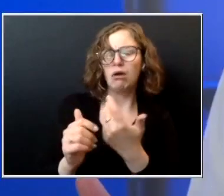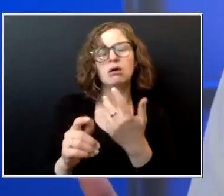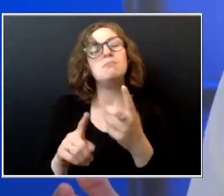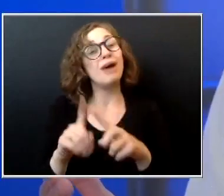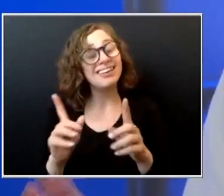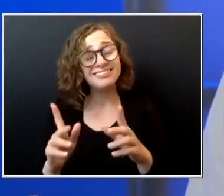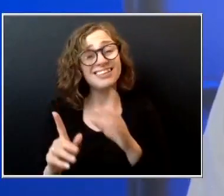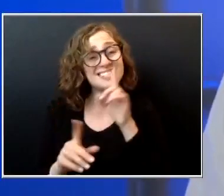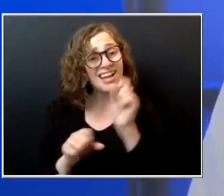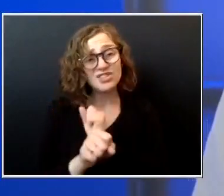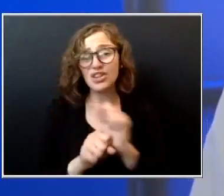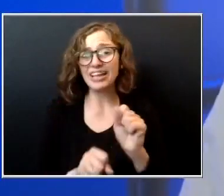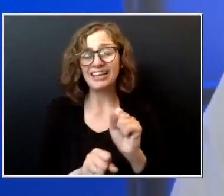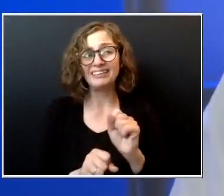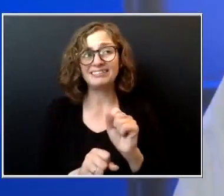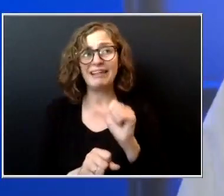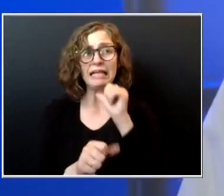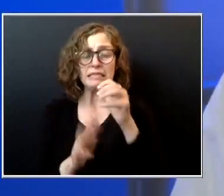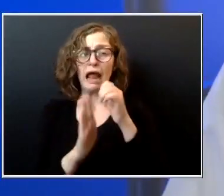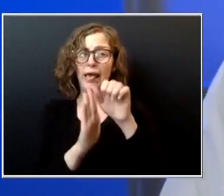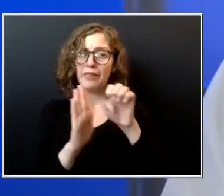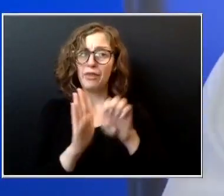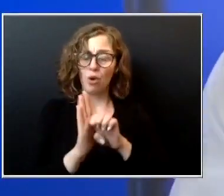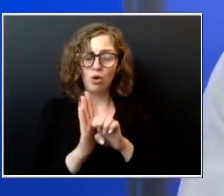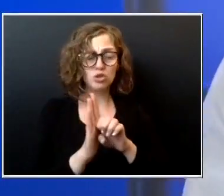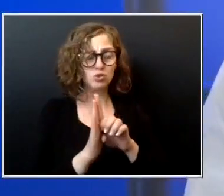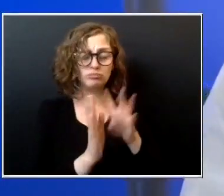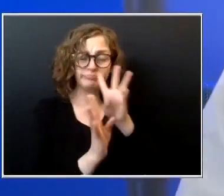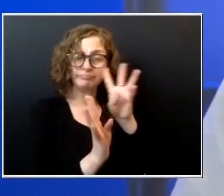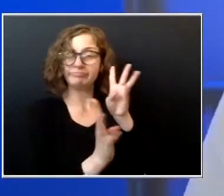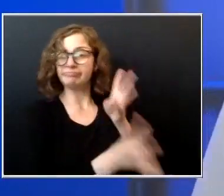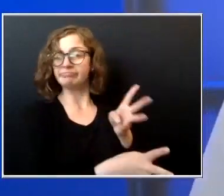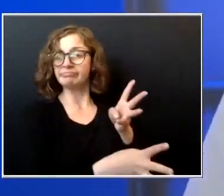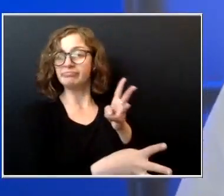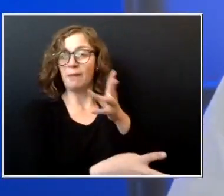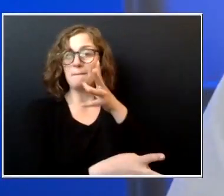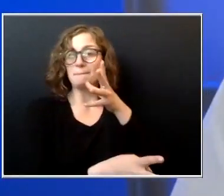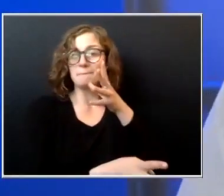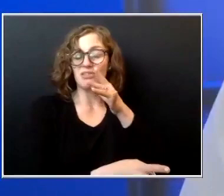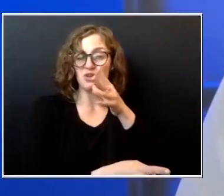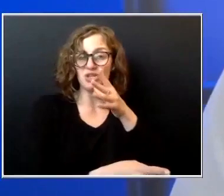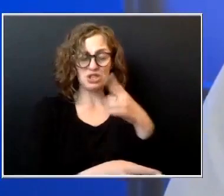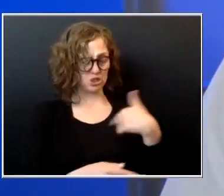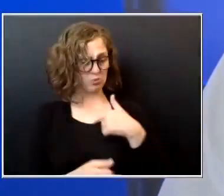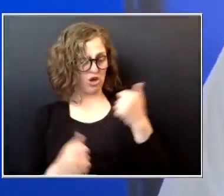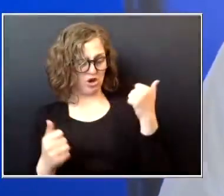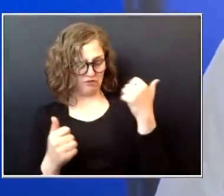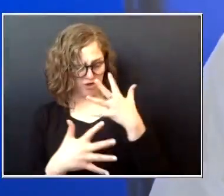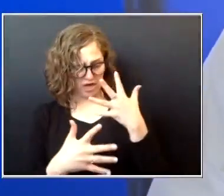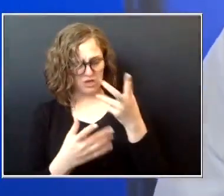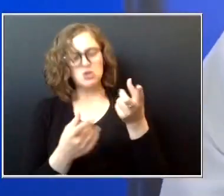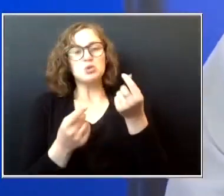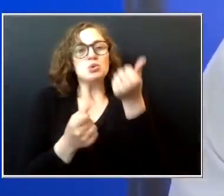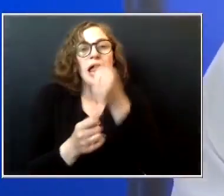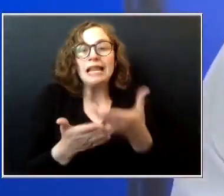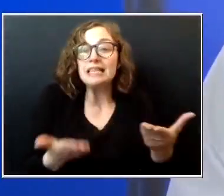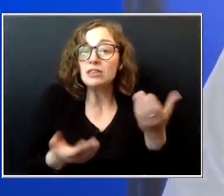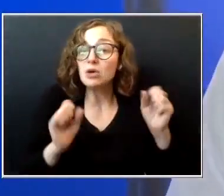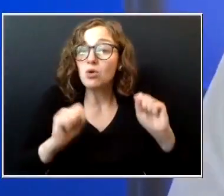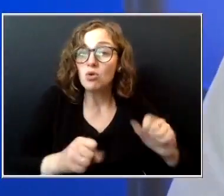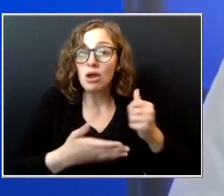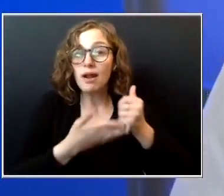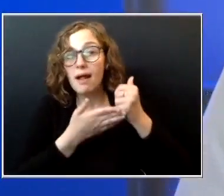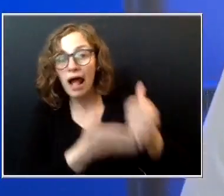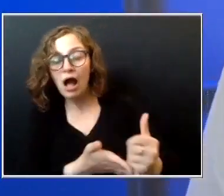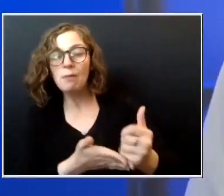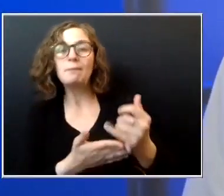to do anything for these patients that may be helpful, depending on, because there is maybe a risk to the baby.